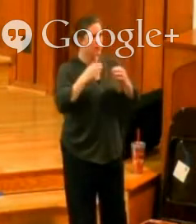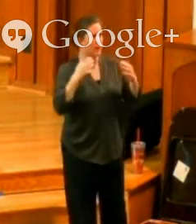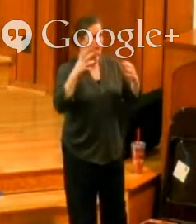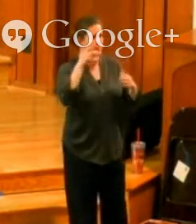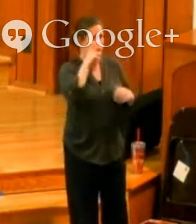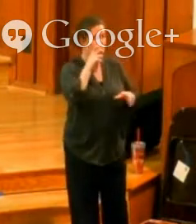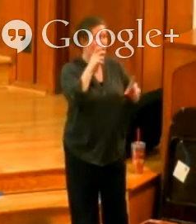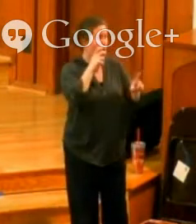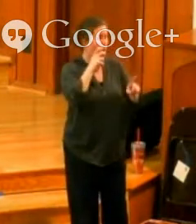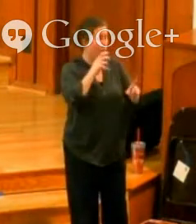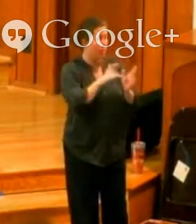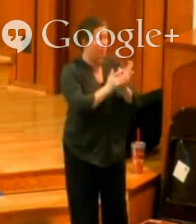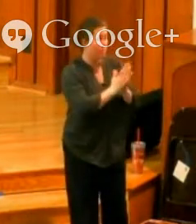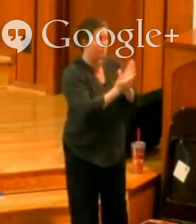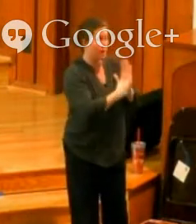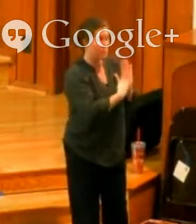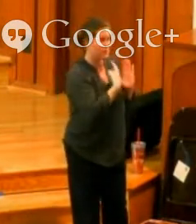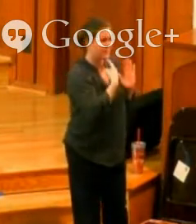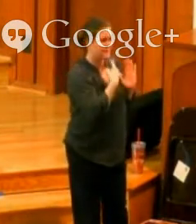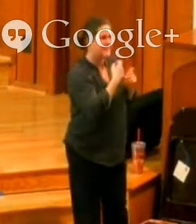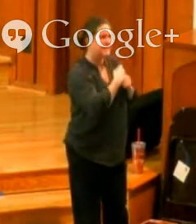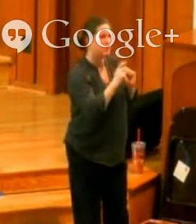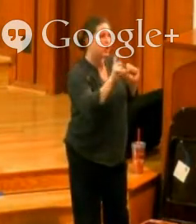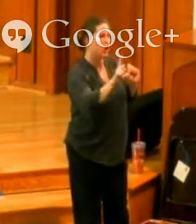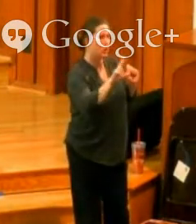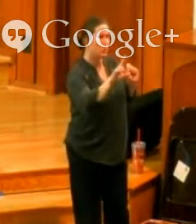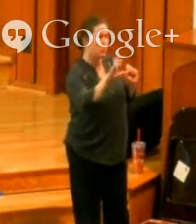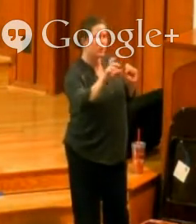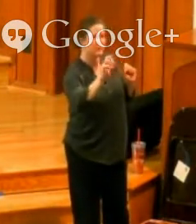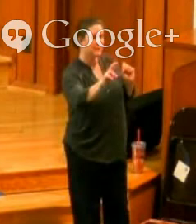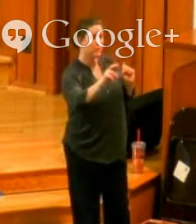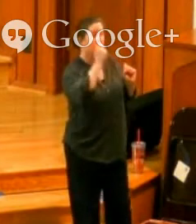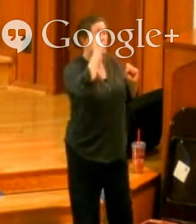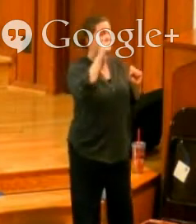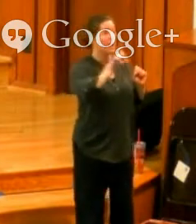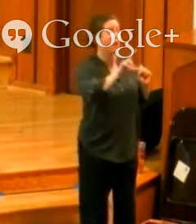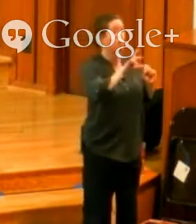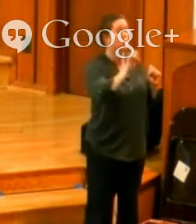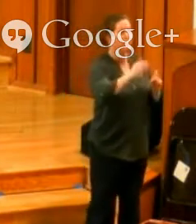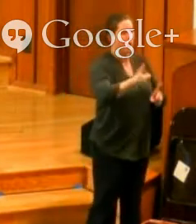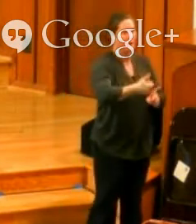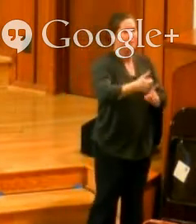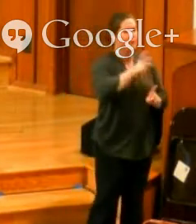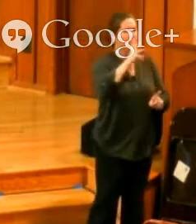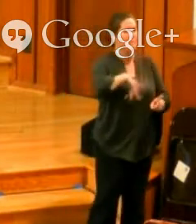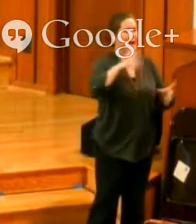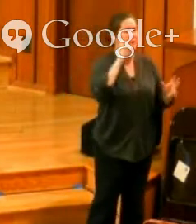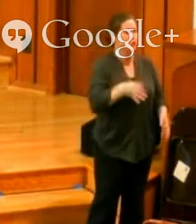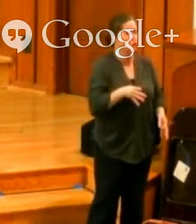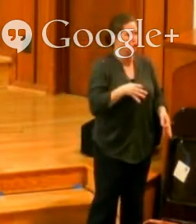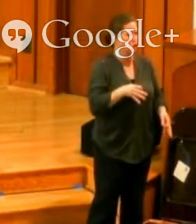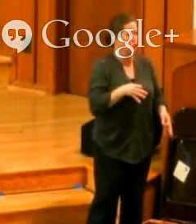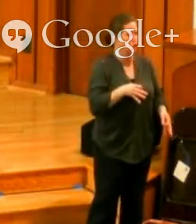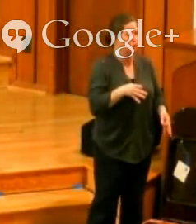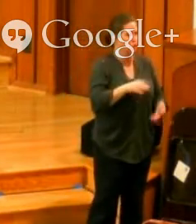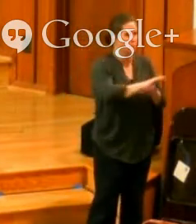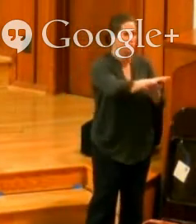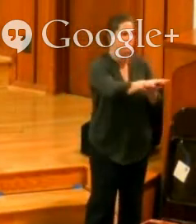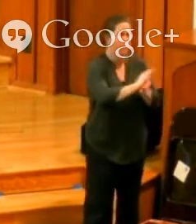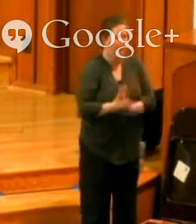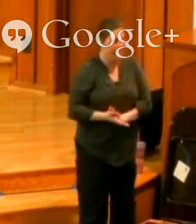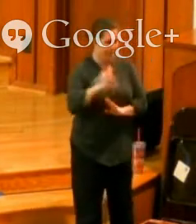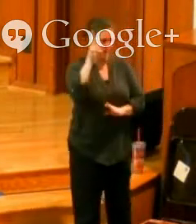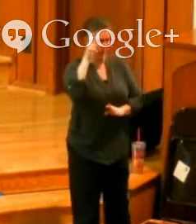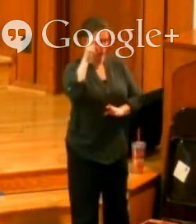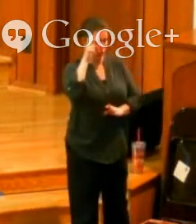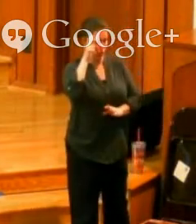not create a devil. He created Lucifer, but Lucifer made bad choices that then made him into a devil.